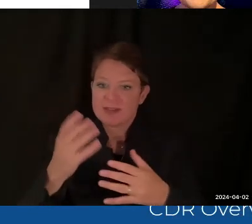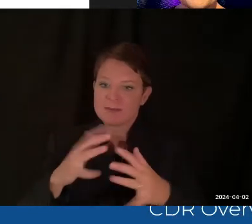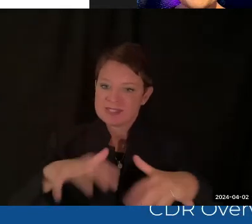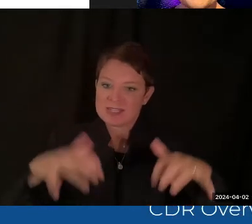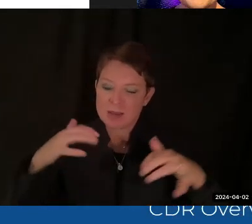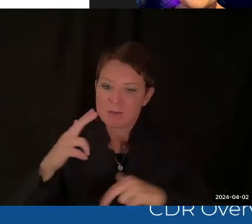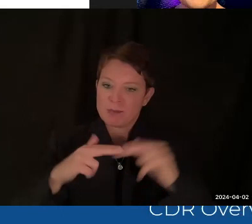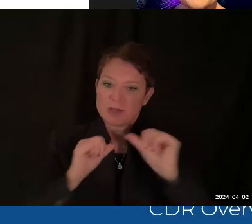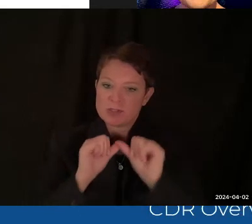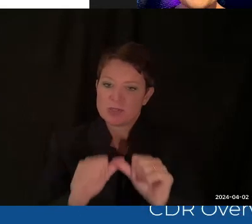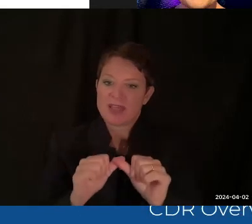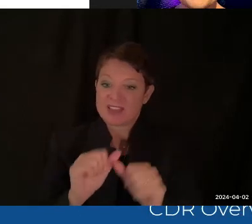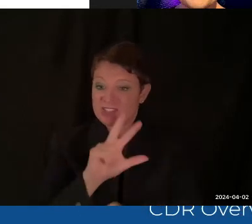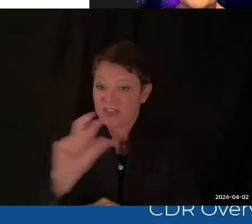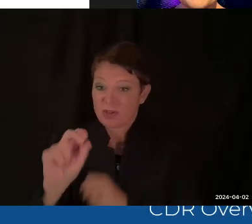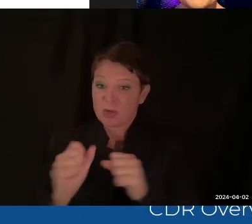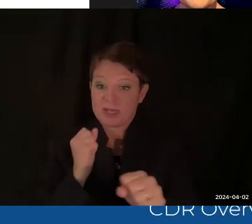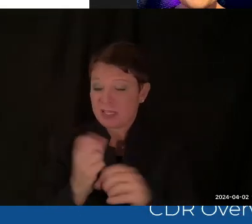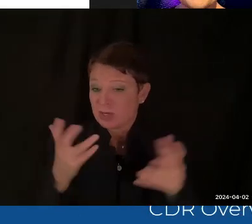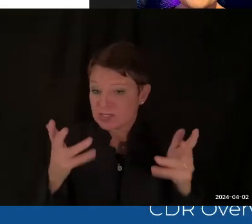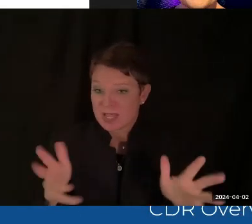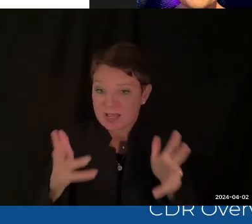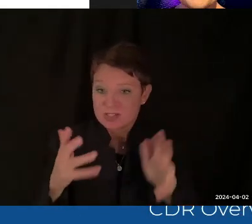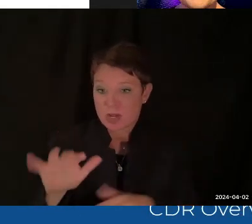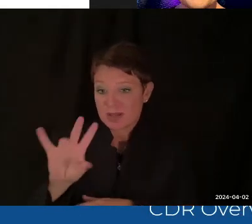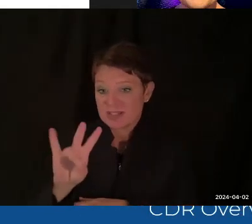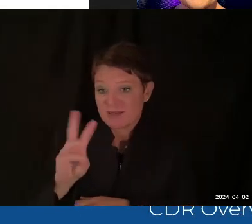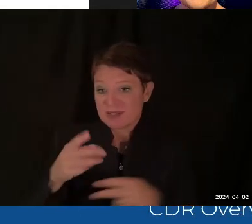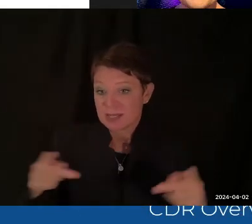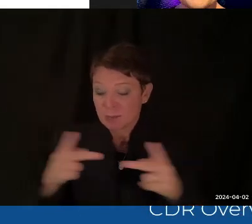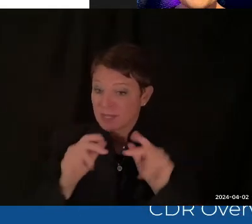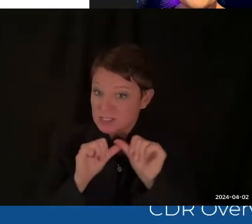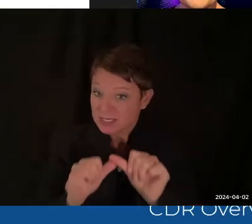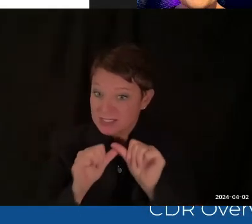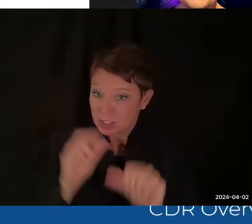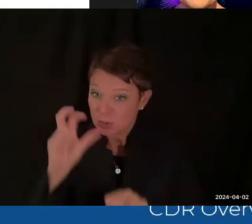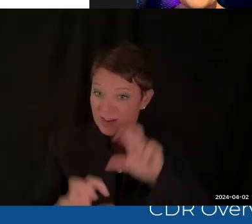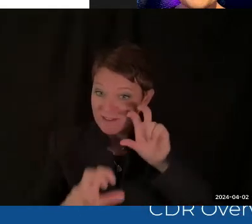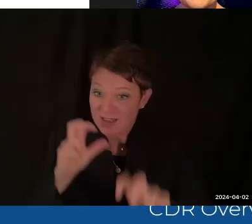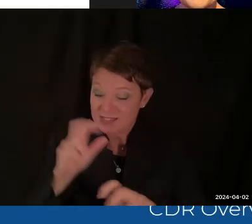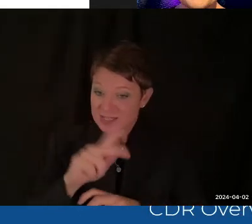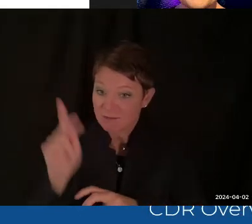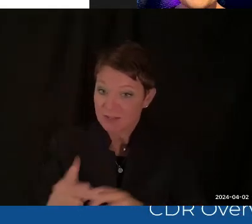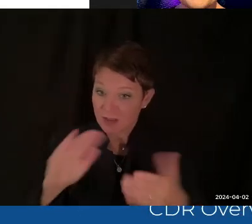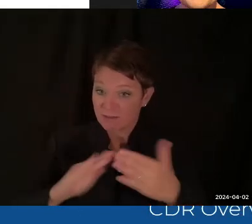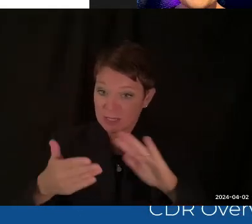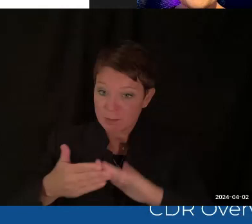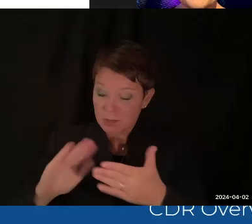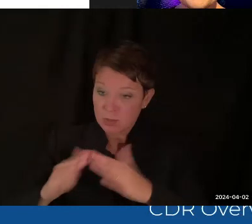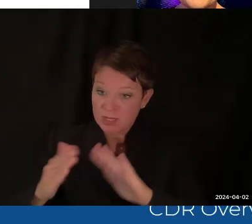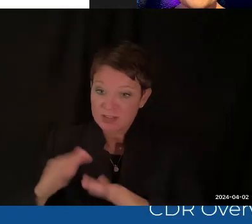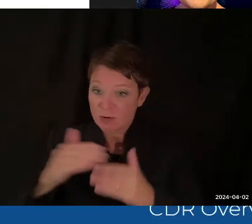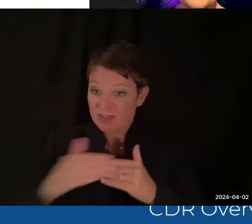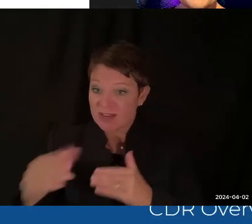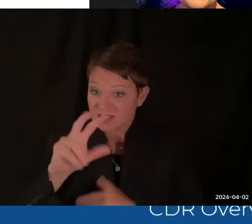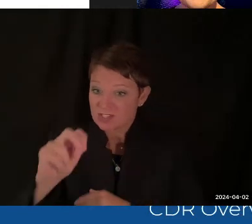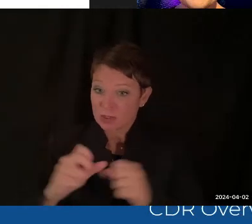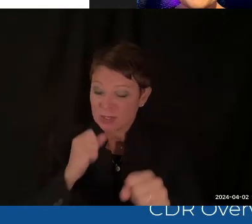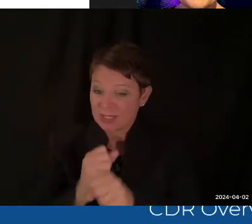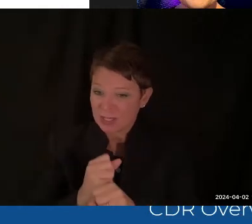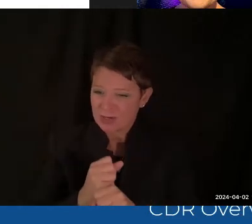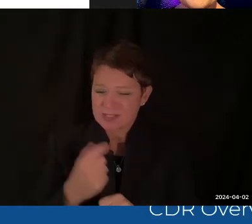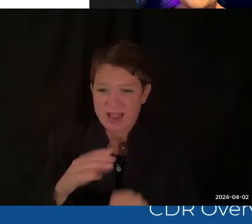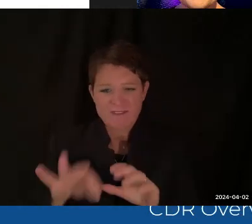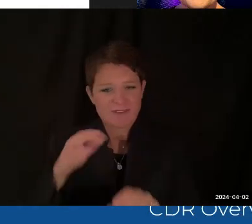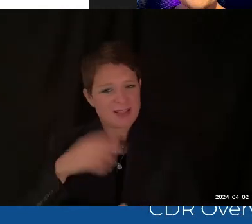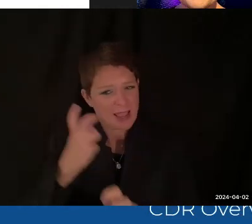built to last like 30 years, is 76th place going to continue investing in Philadelphia communities for the next 30 years? I just find that